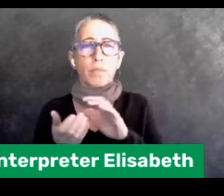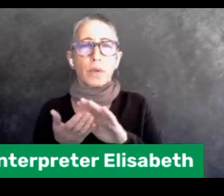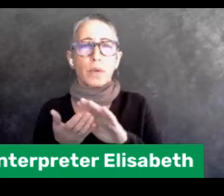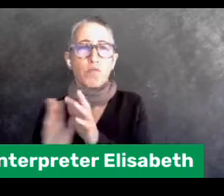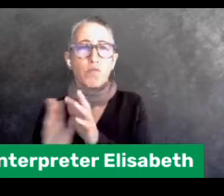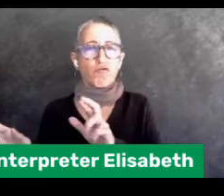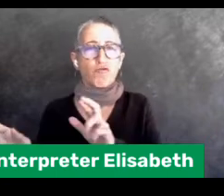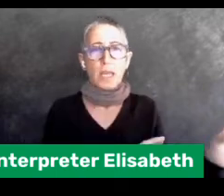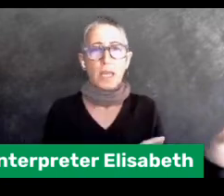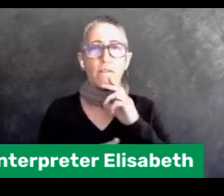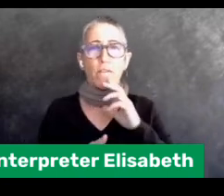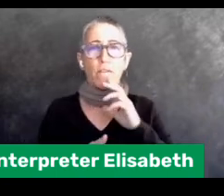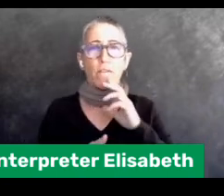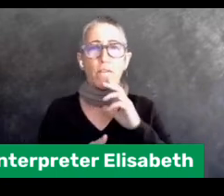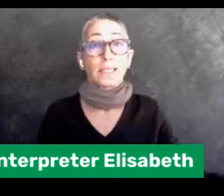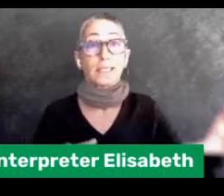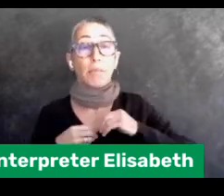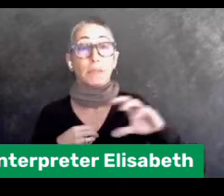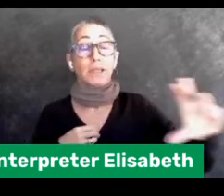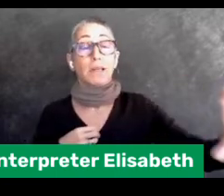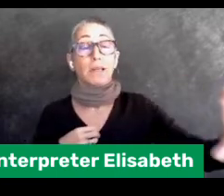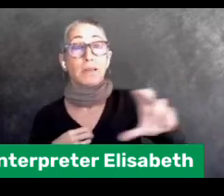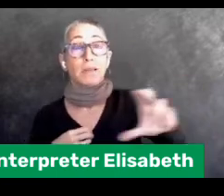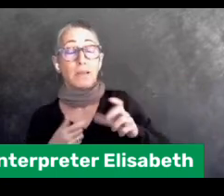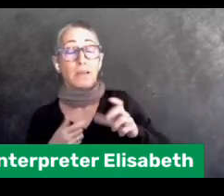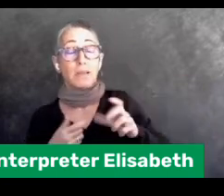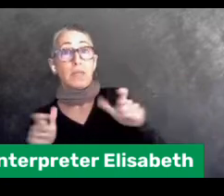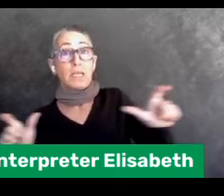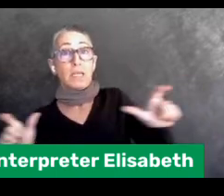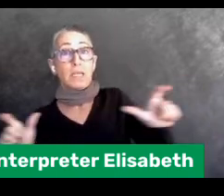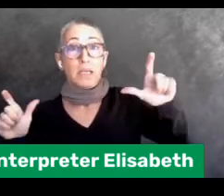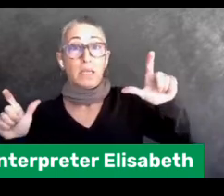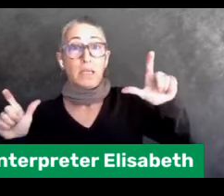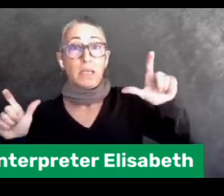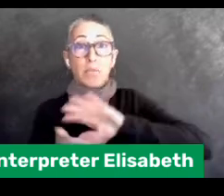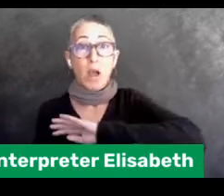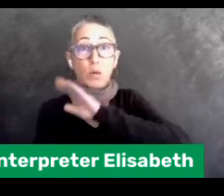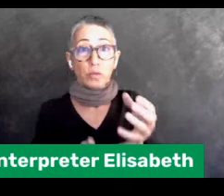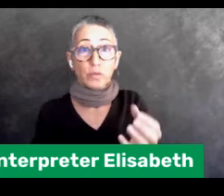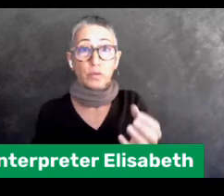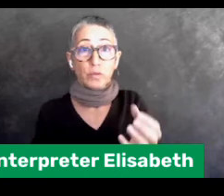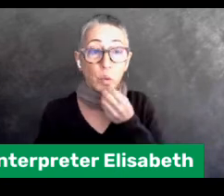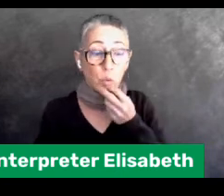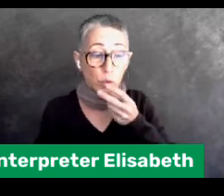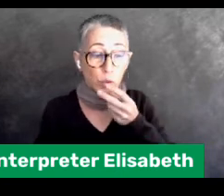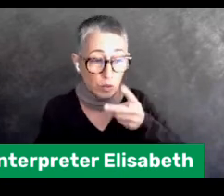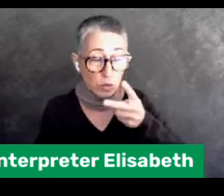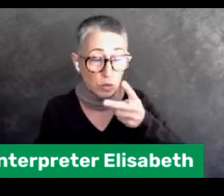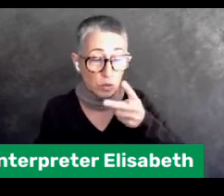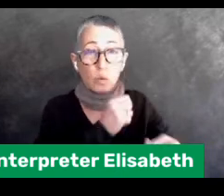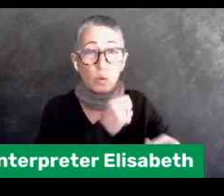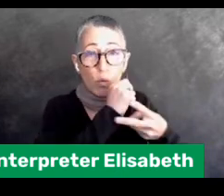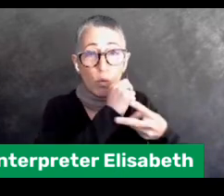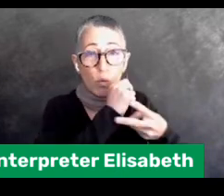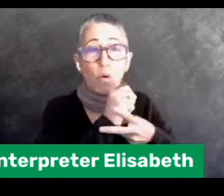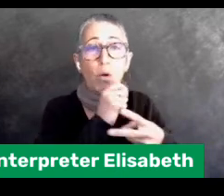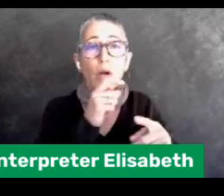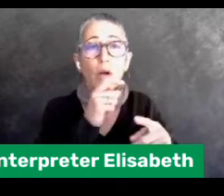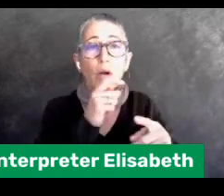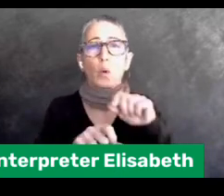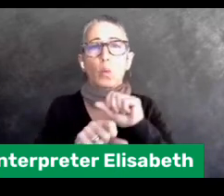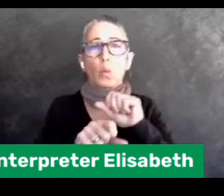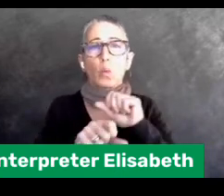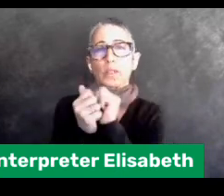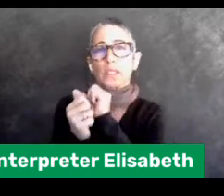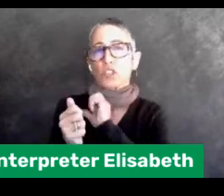food and get the refrigeration and food storage figured out, and then work with our seniors and our senior buildings to do a better job of